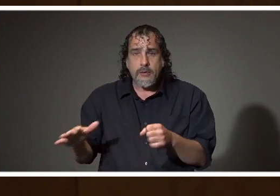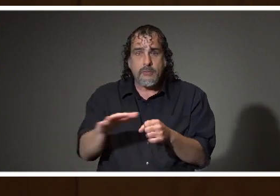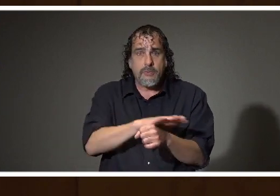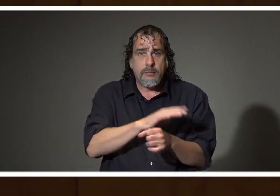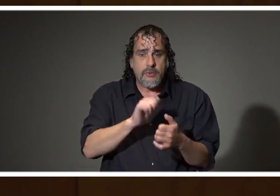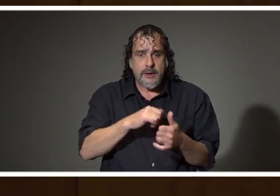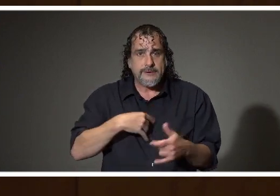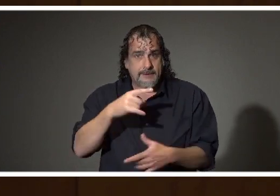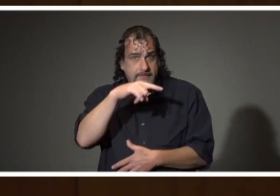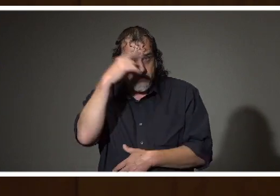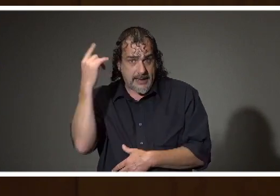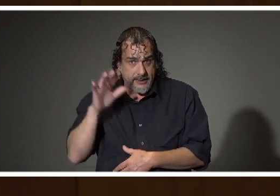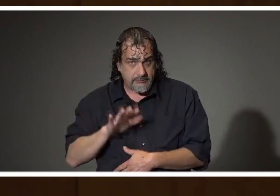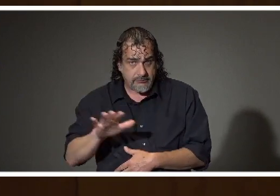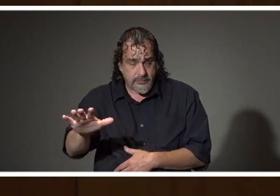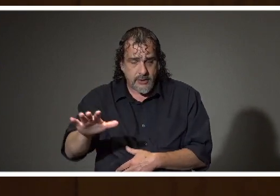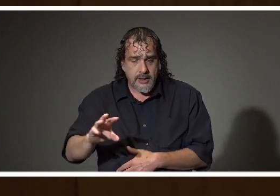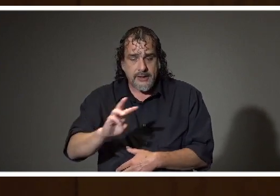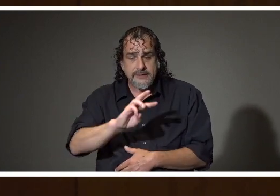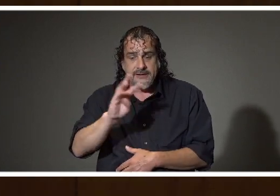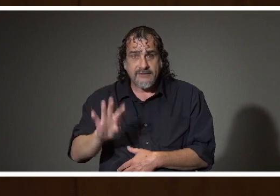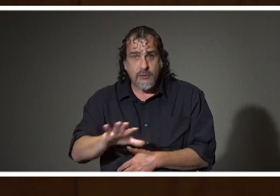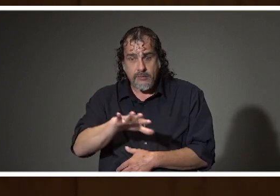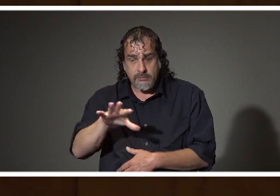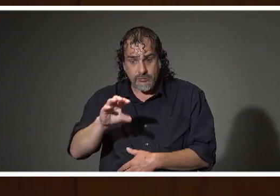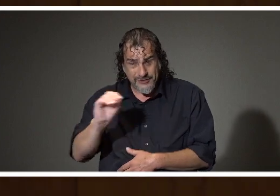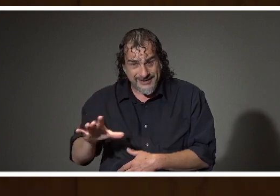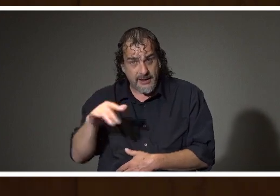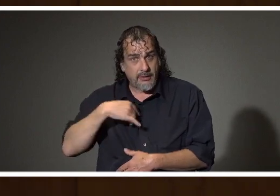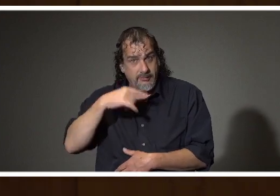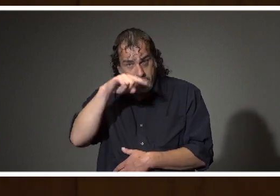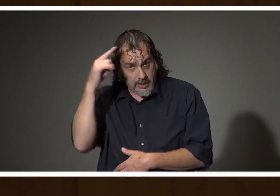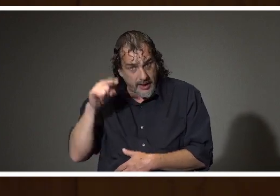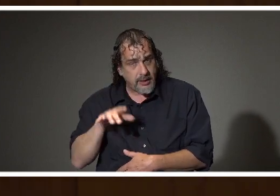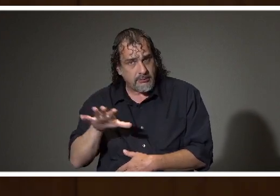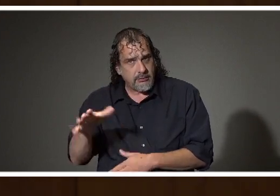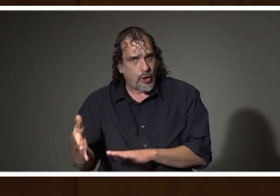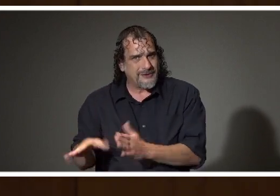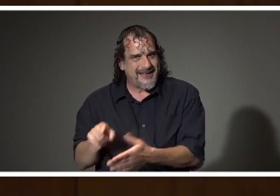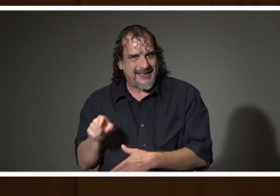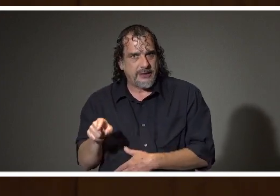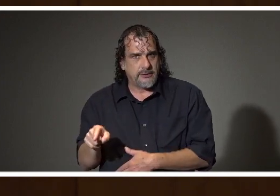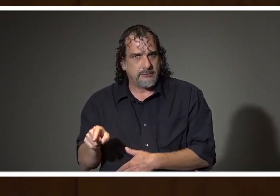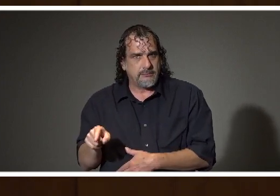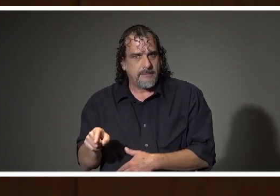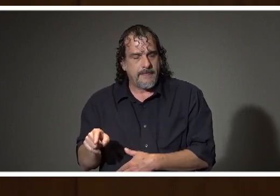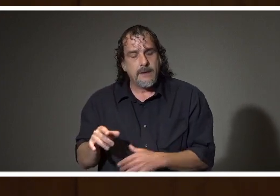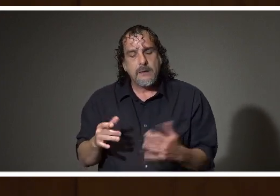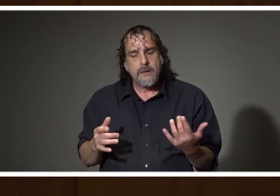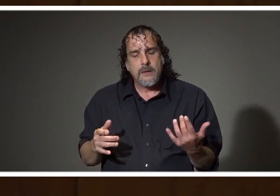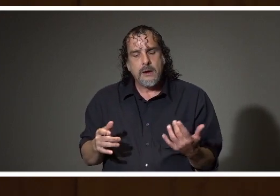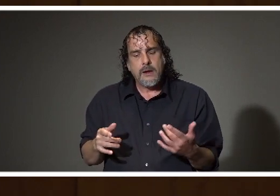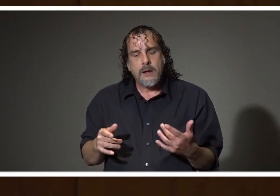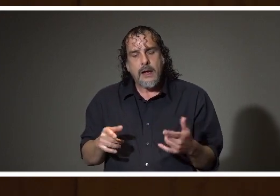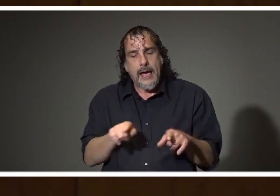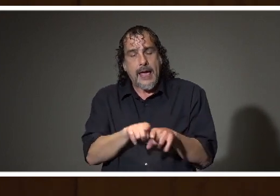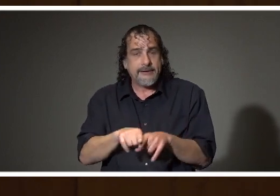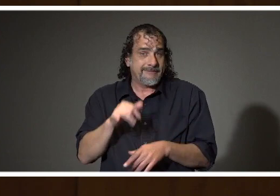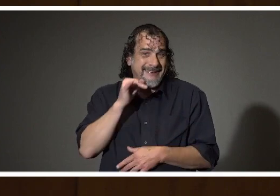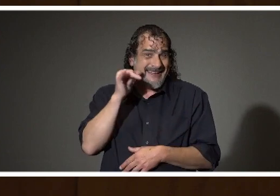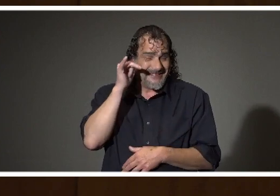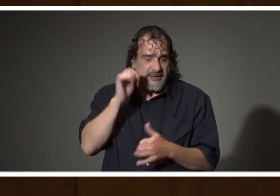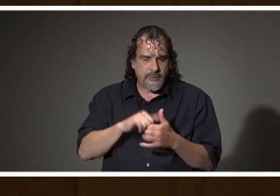in African Americans, and 64% of our deaths are among African Americans. As of yesterday, we had completed a total